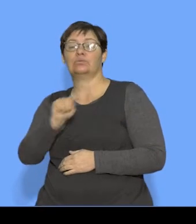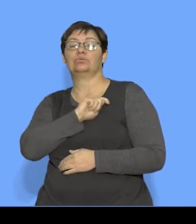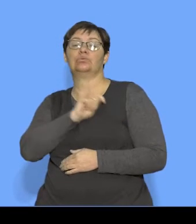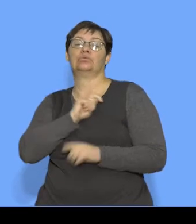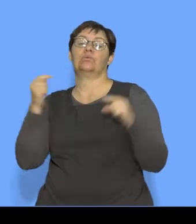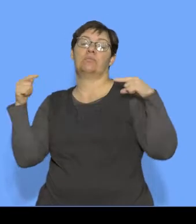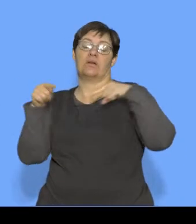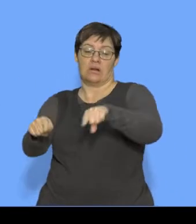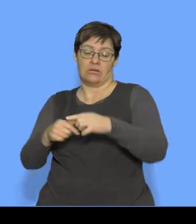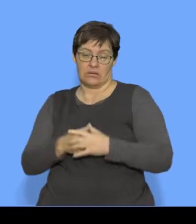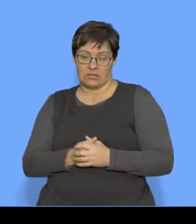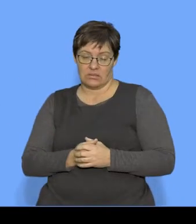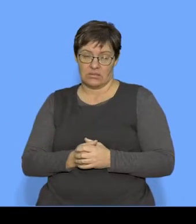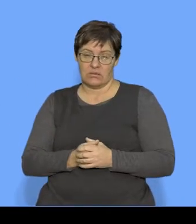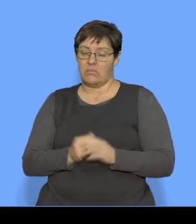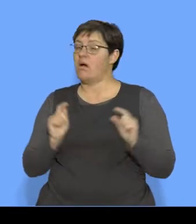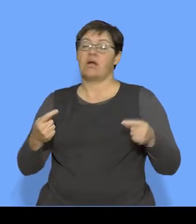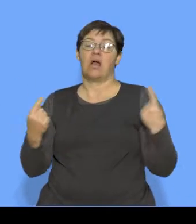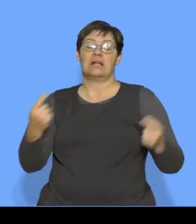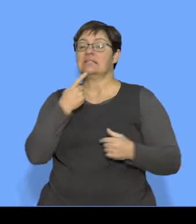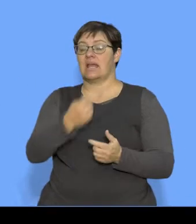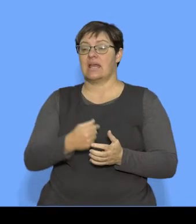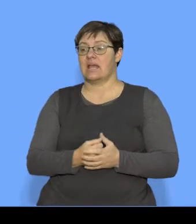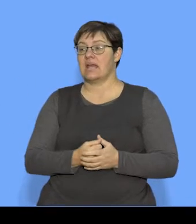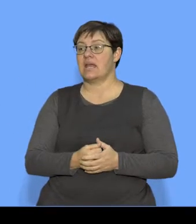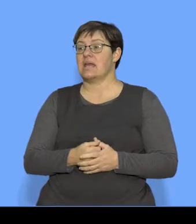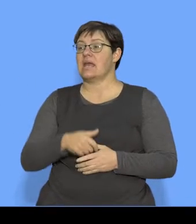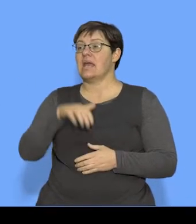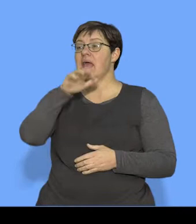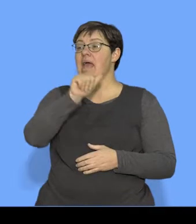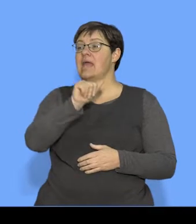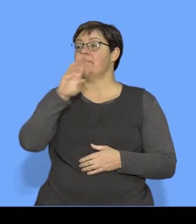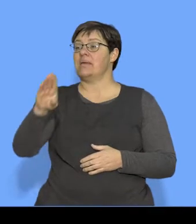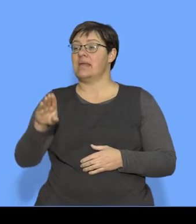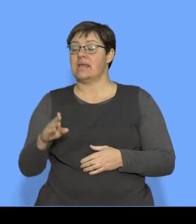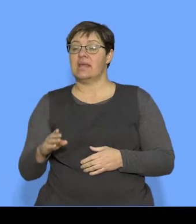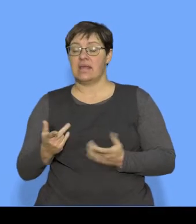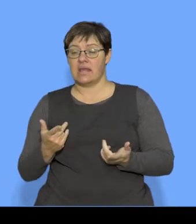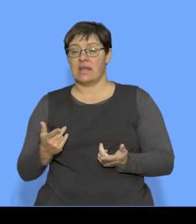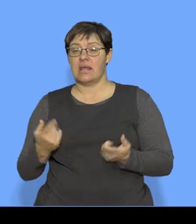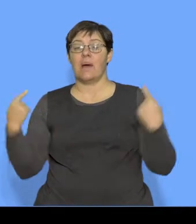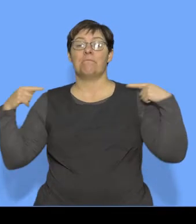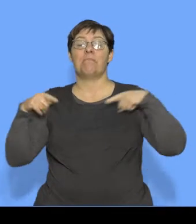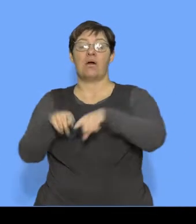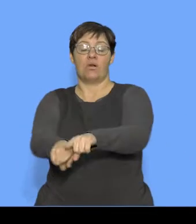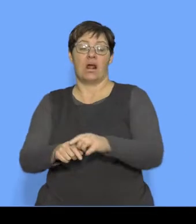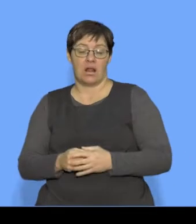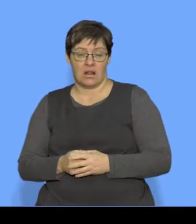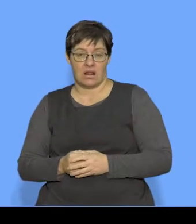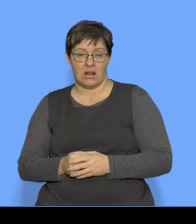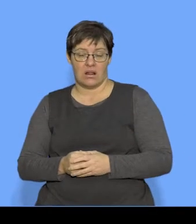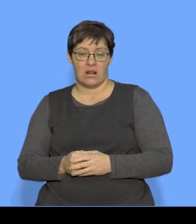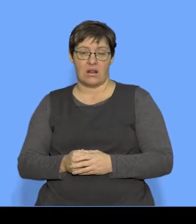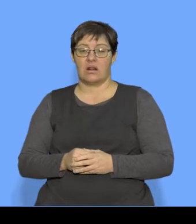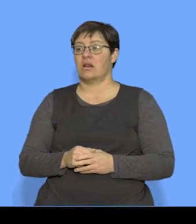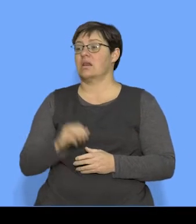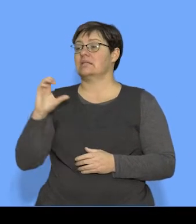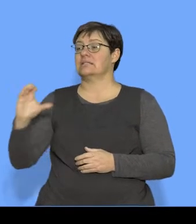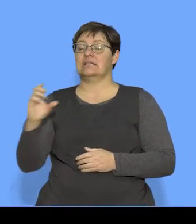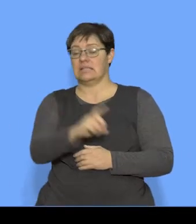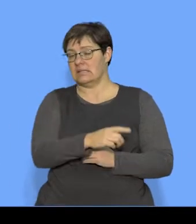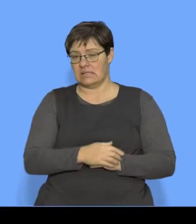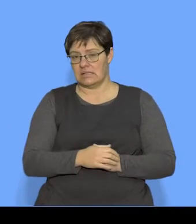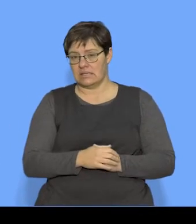be a parallelogram. But you can't say AD is parallel to BC, and then that's 1 point. And then your second point